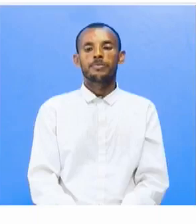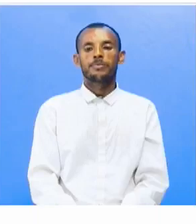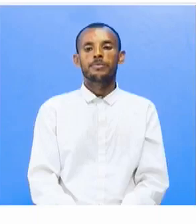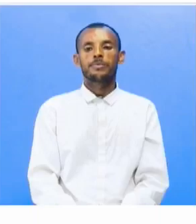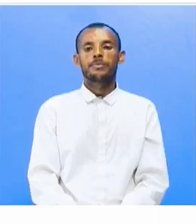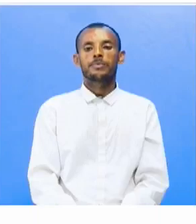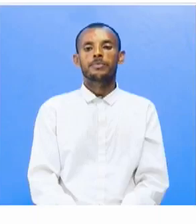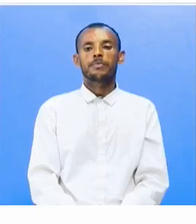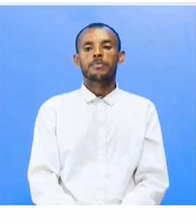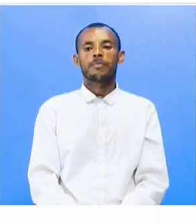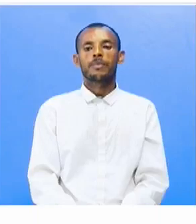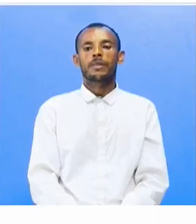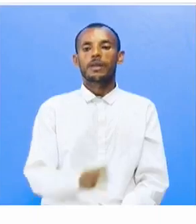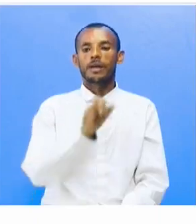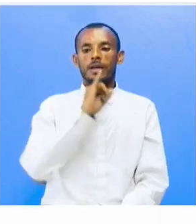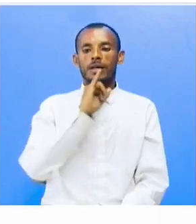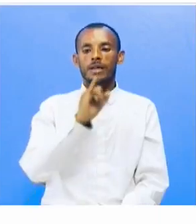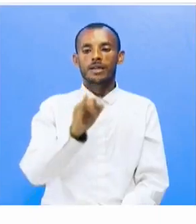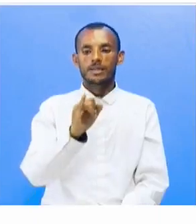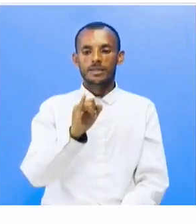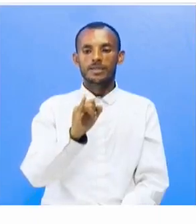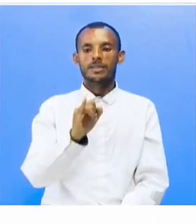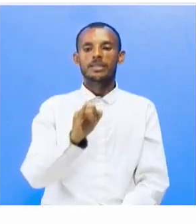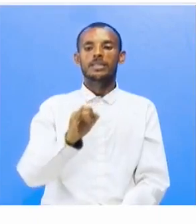this is the interest paid.